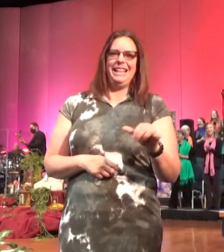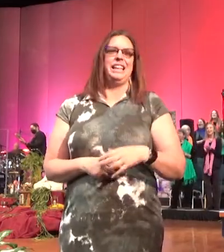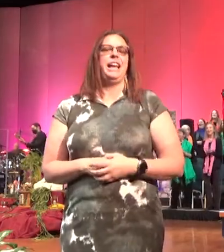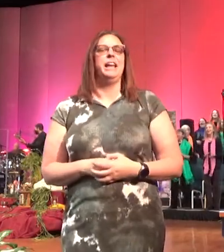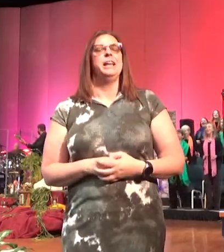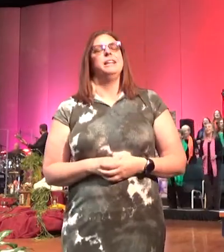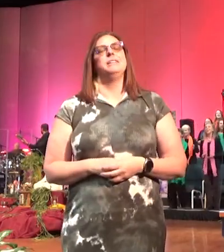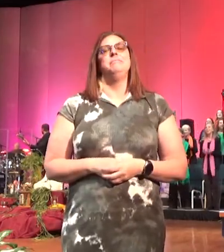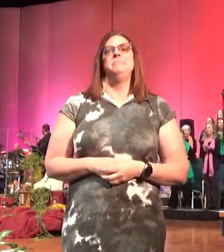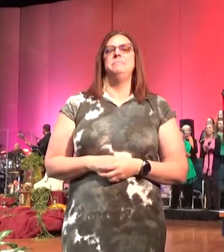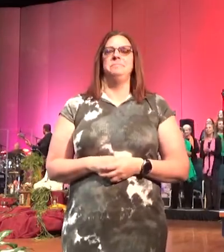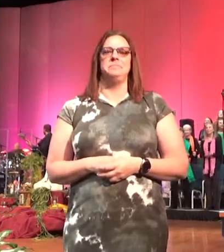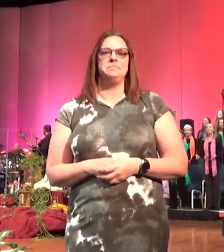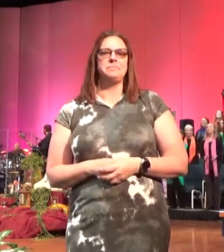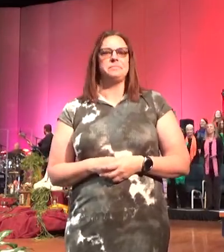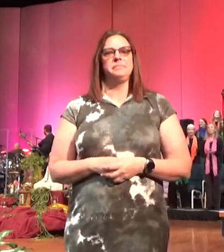yeah.